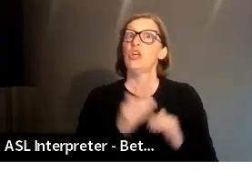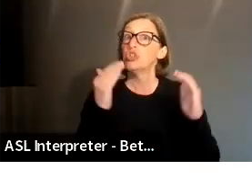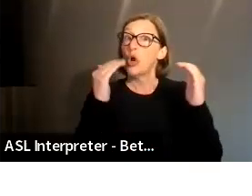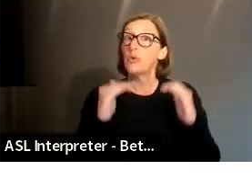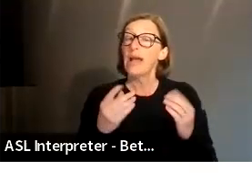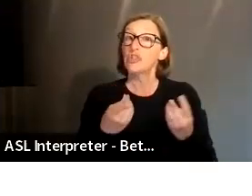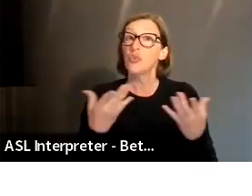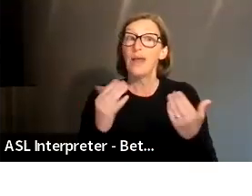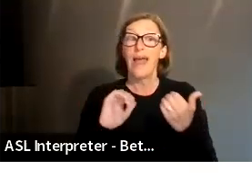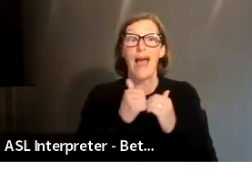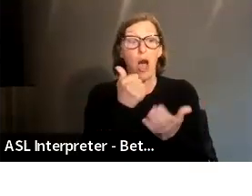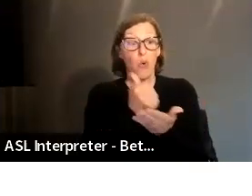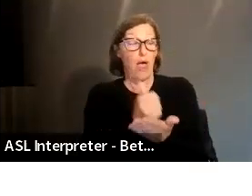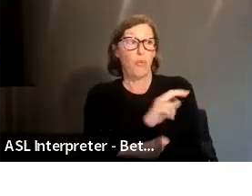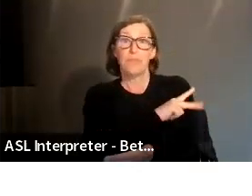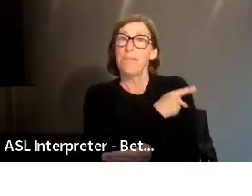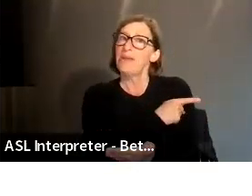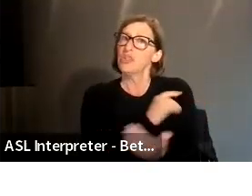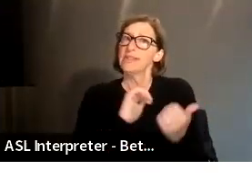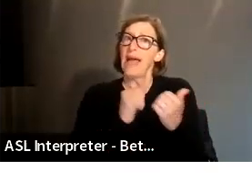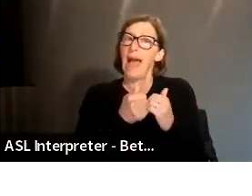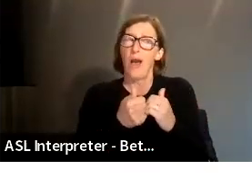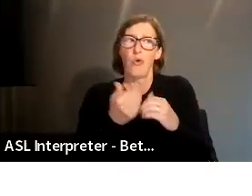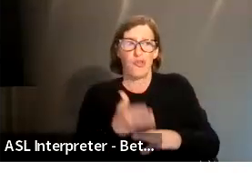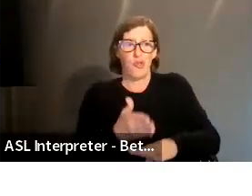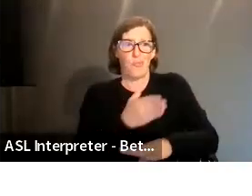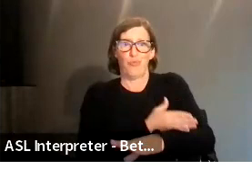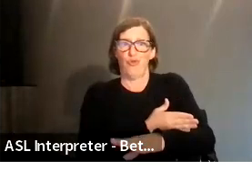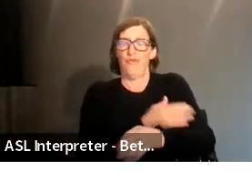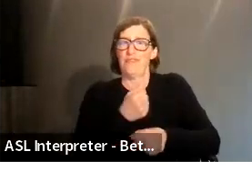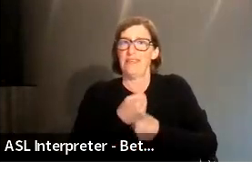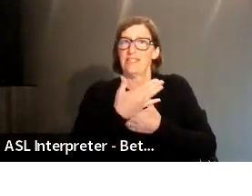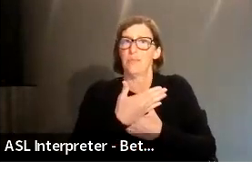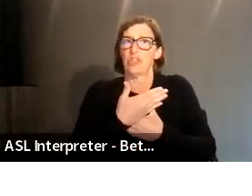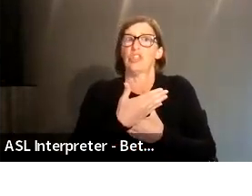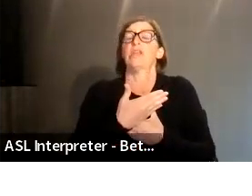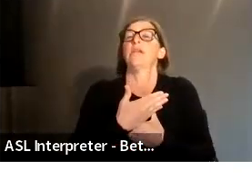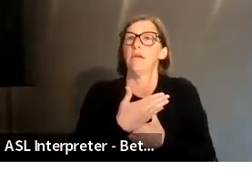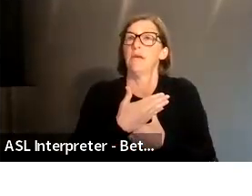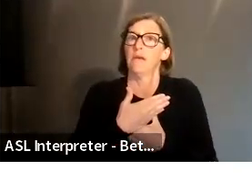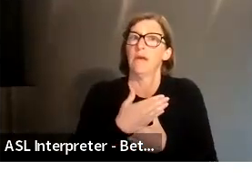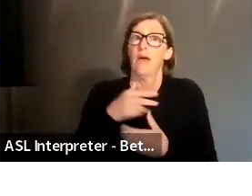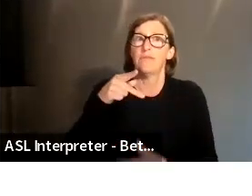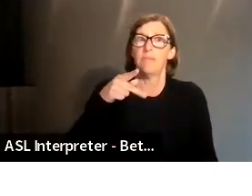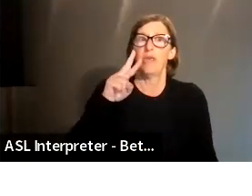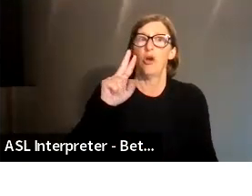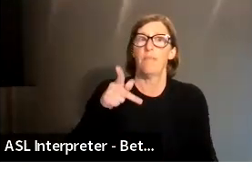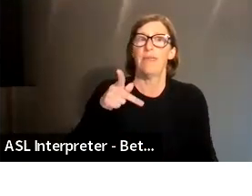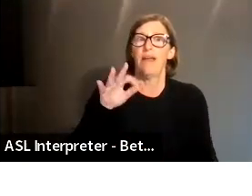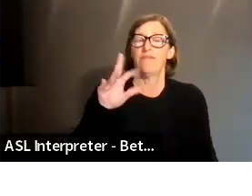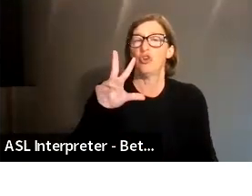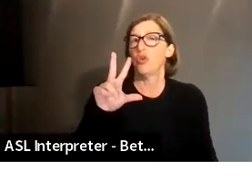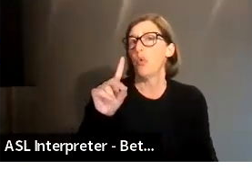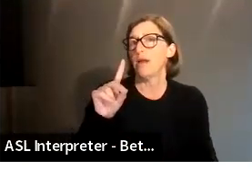can we help these patients? How can we increase the expression of this mutated of the PRPF31? How can